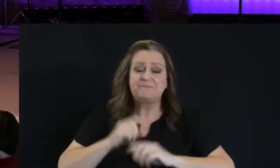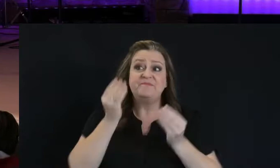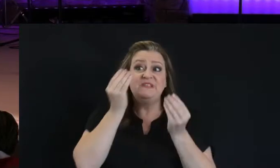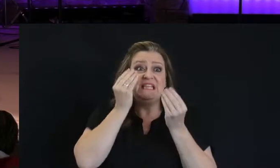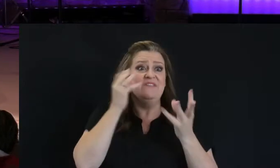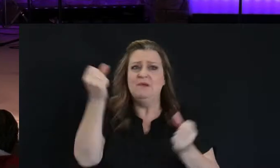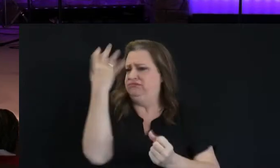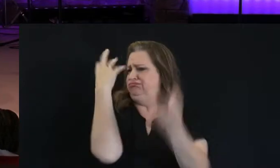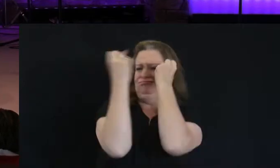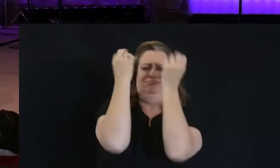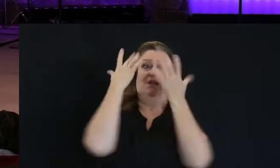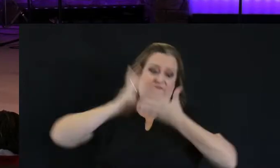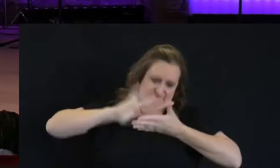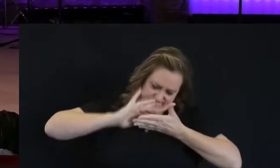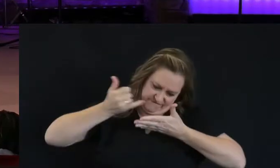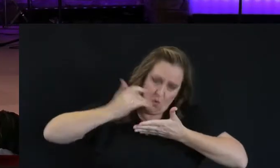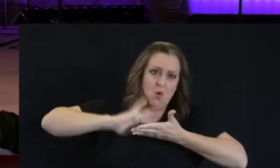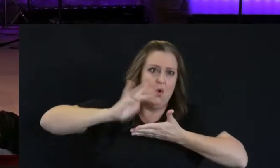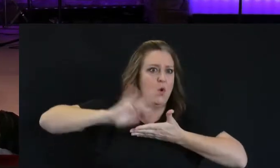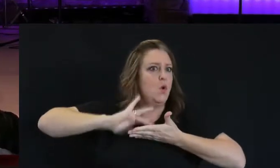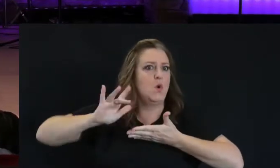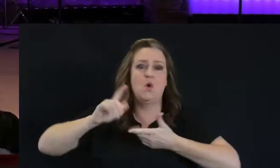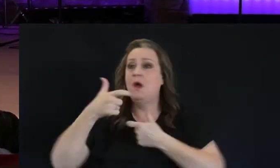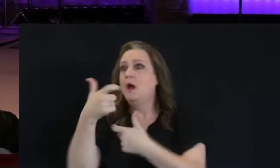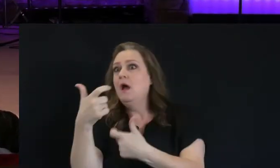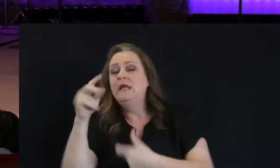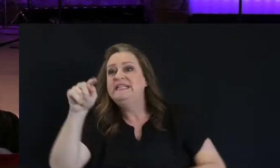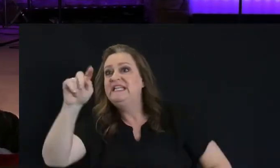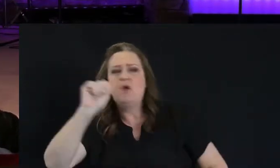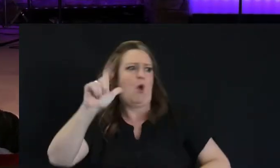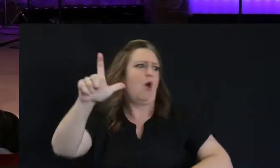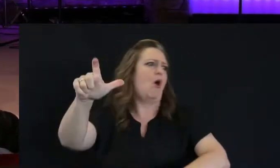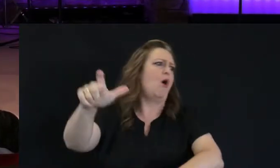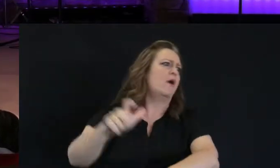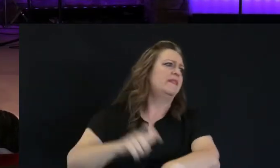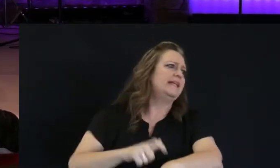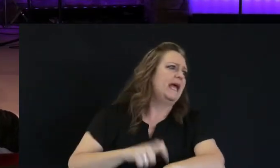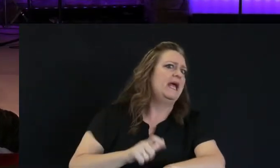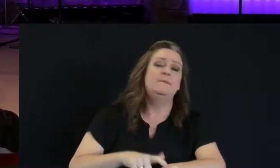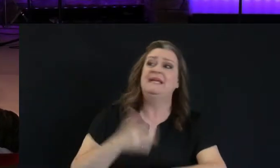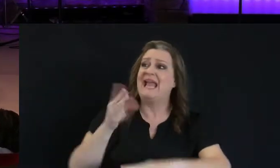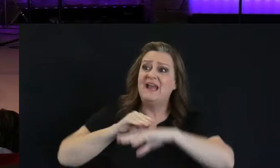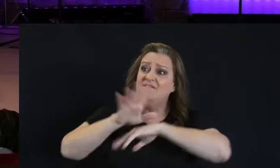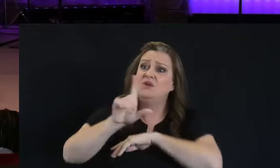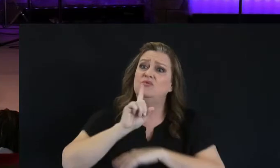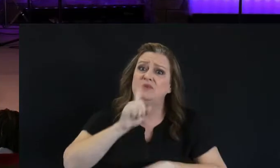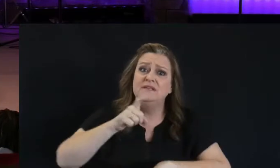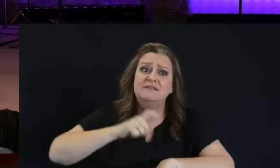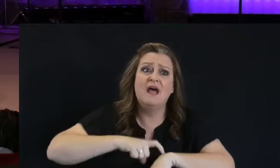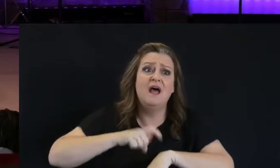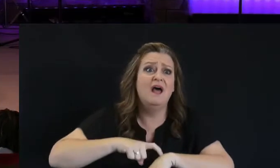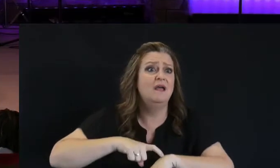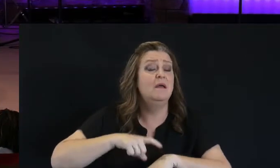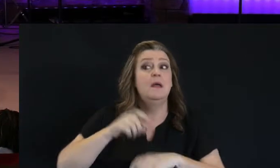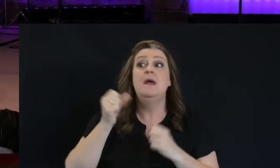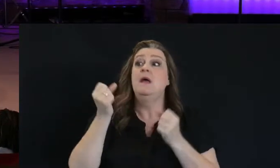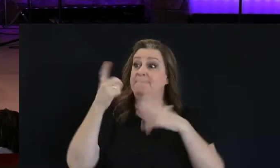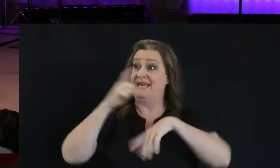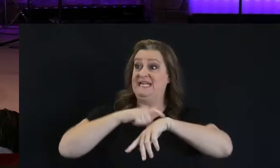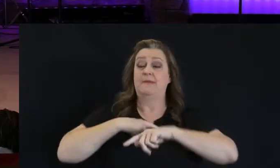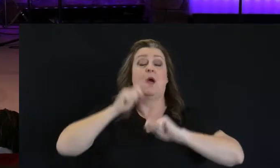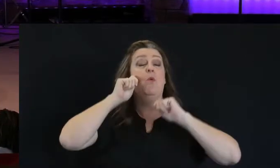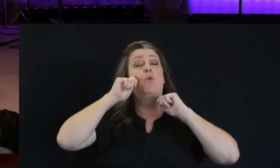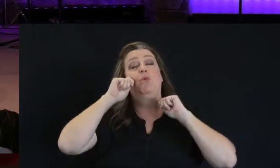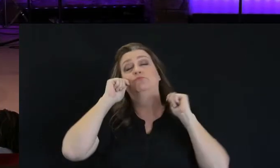is flooding on our phones and before us on a regular basis, and it can affect you in real time. Listen, there have been times I have woken